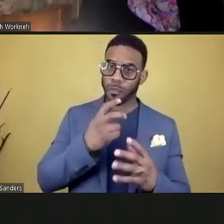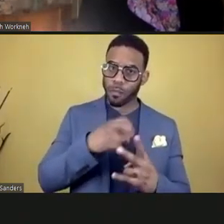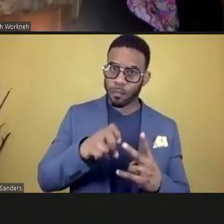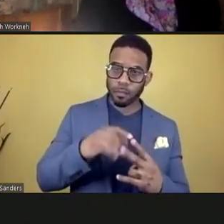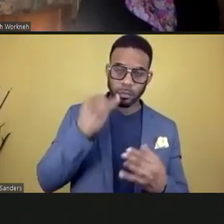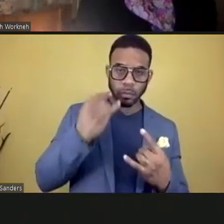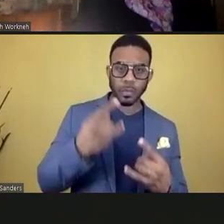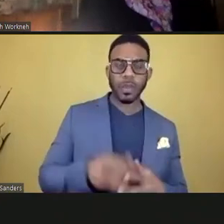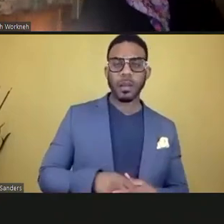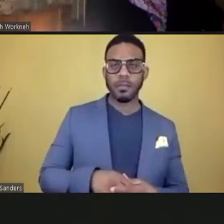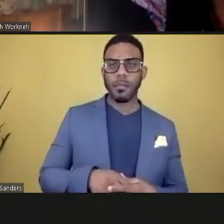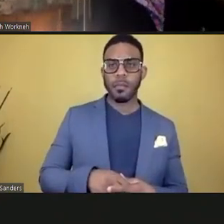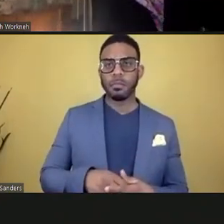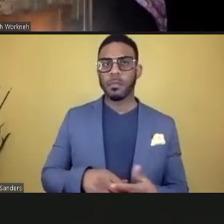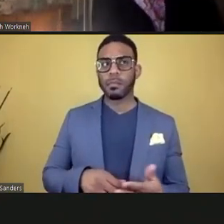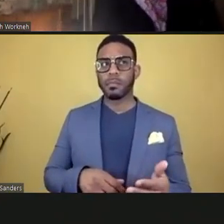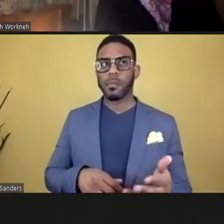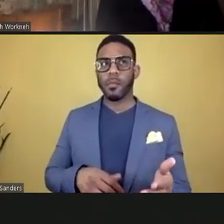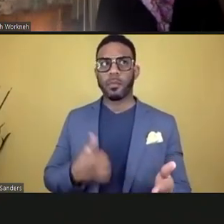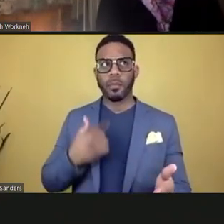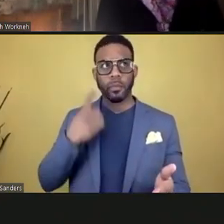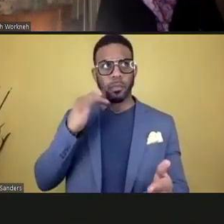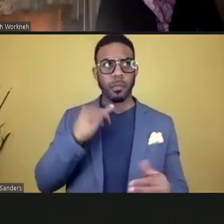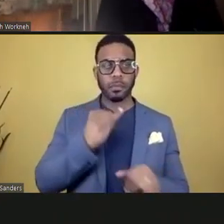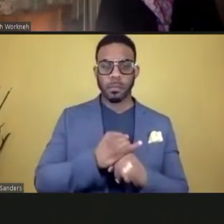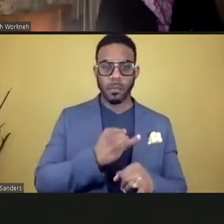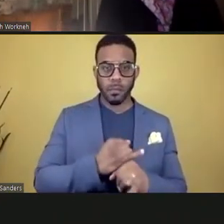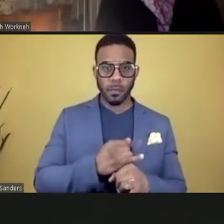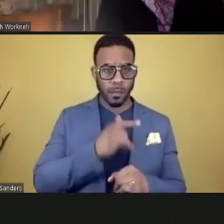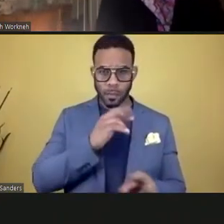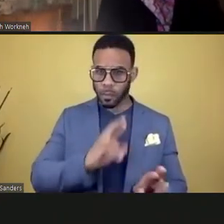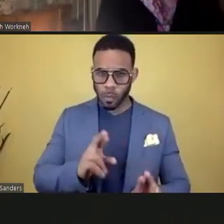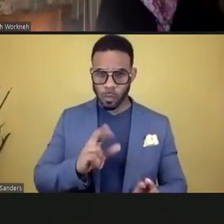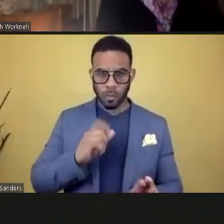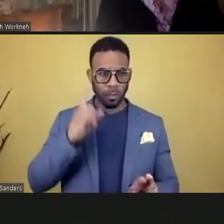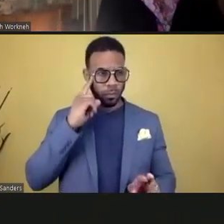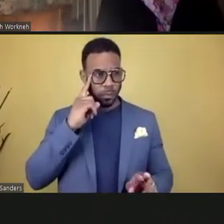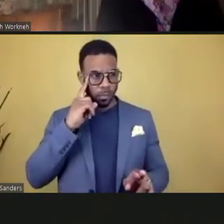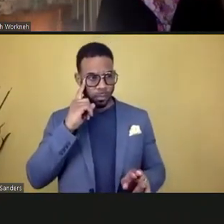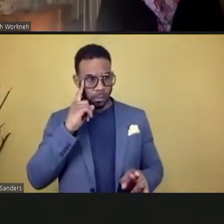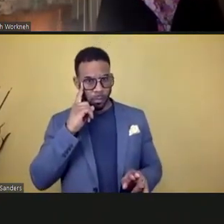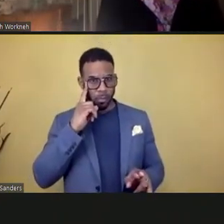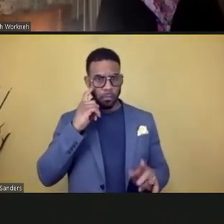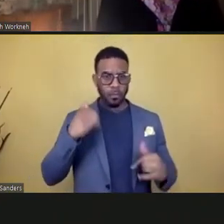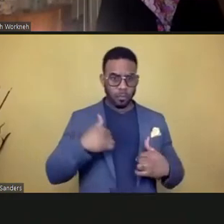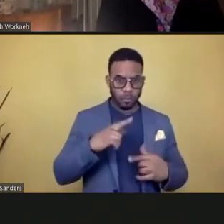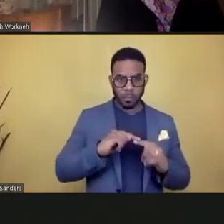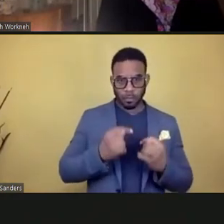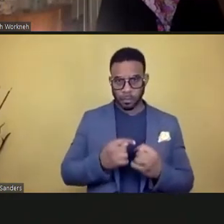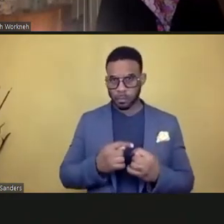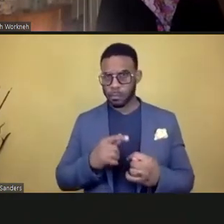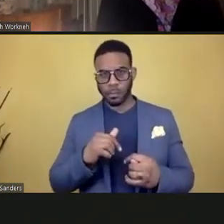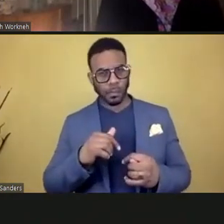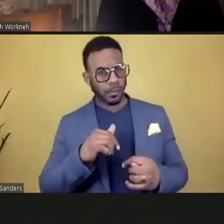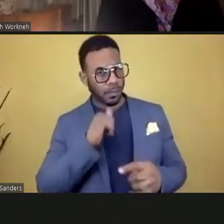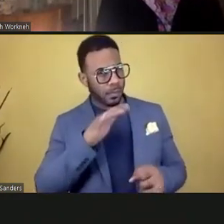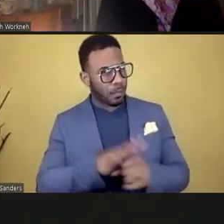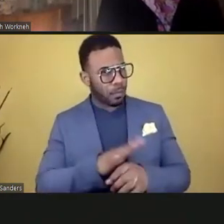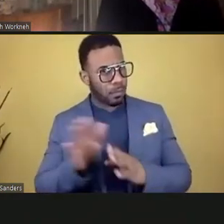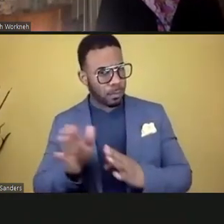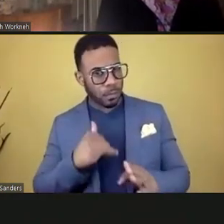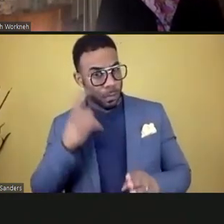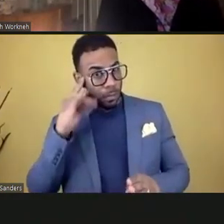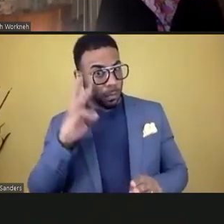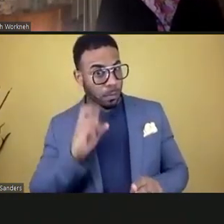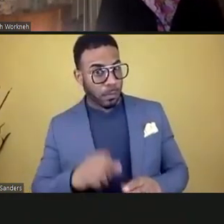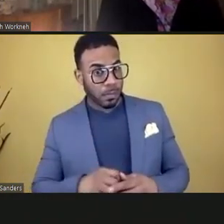eyes. And I think our institution wasn't ready. I think, you know, me and my team weren't fully prepared as we thought we